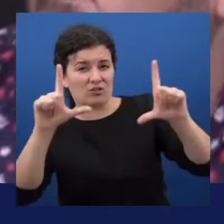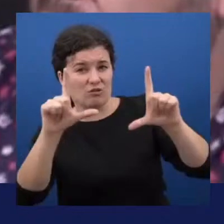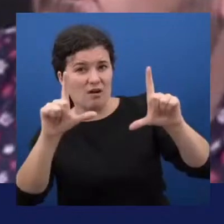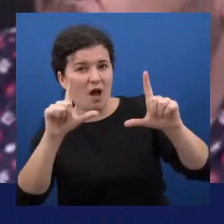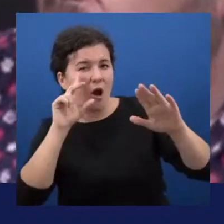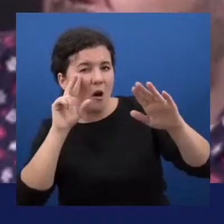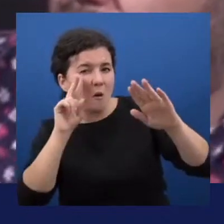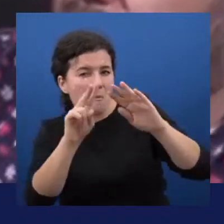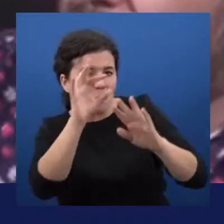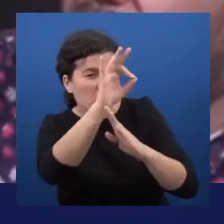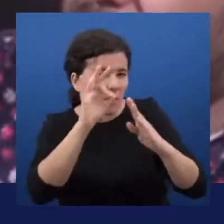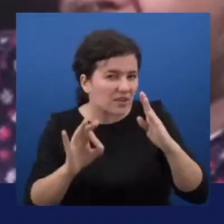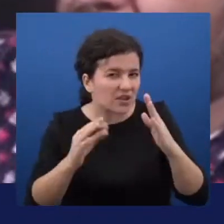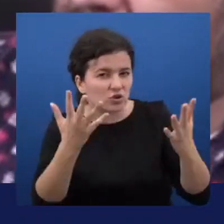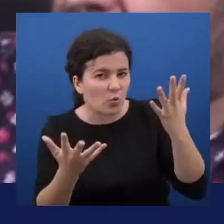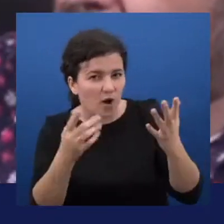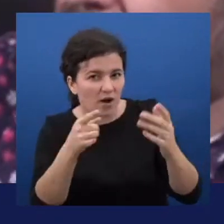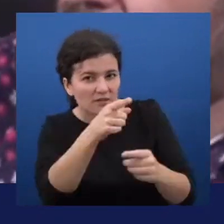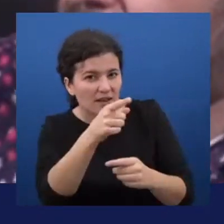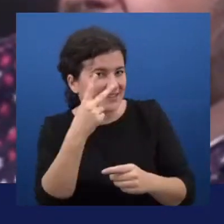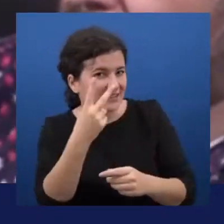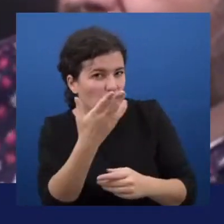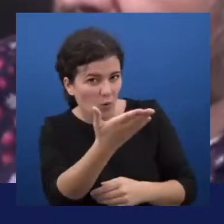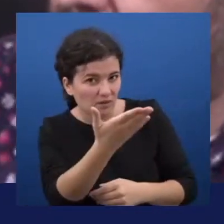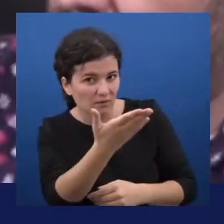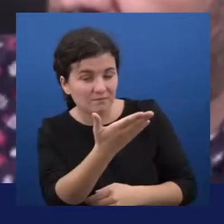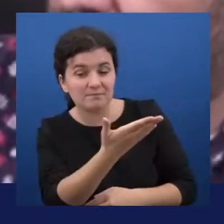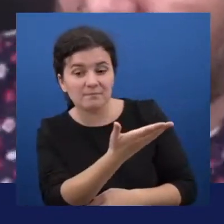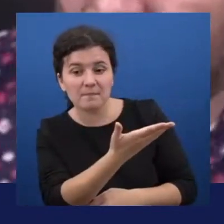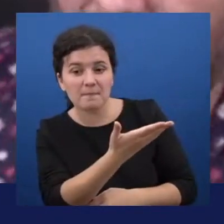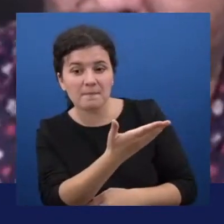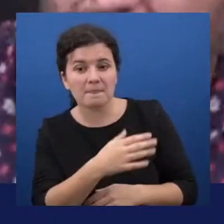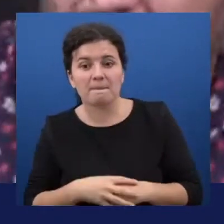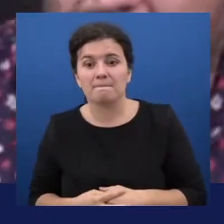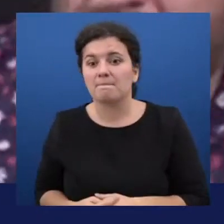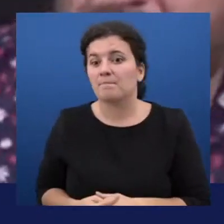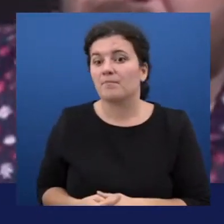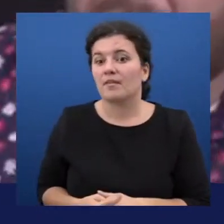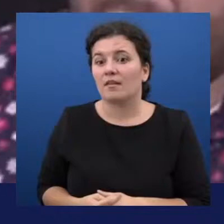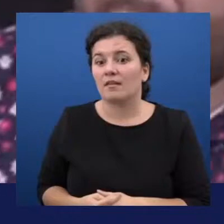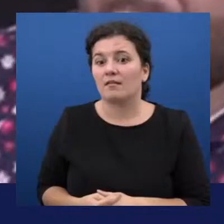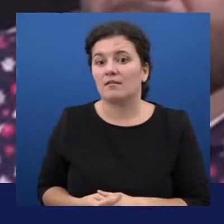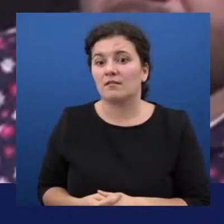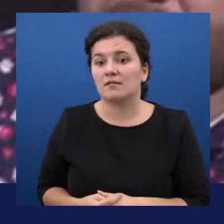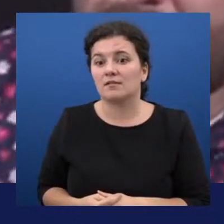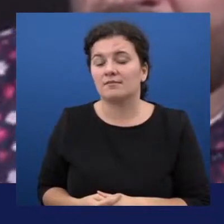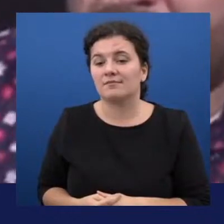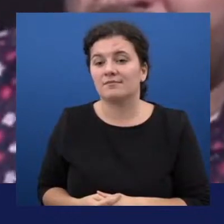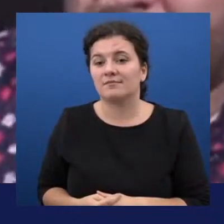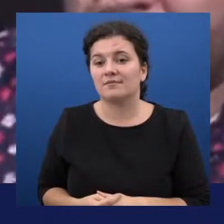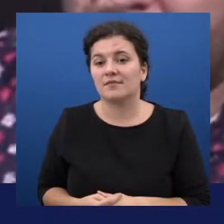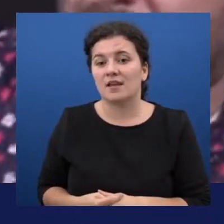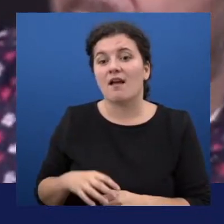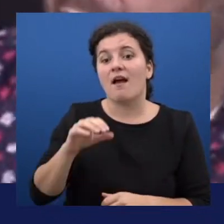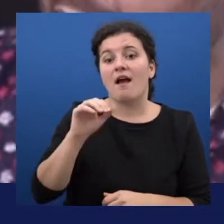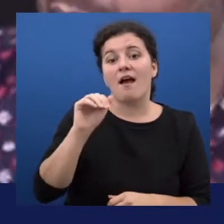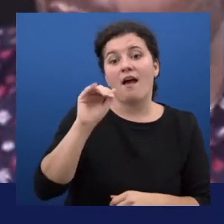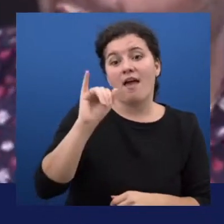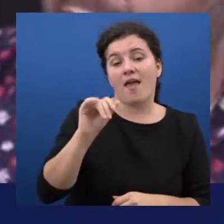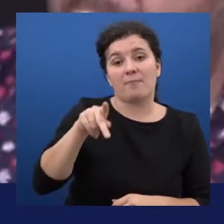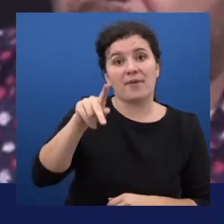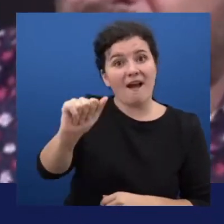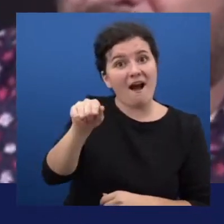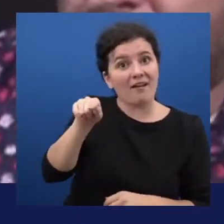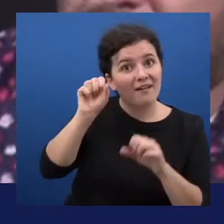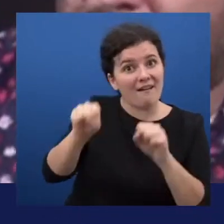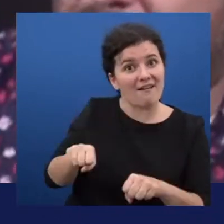you see here is enough. So basically, you have you can use the API. So this is all you need, and I think, oh, Veronica